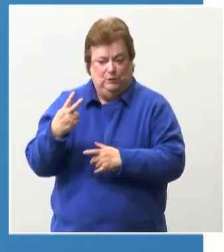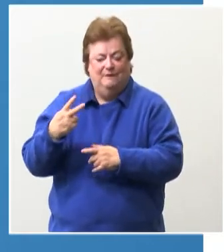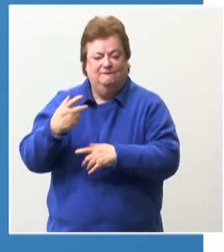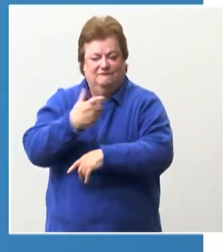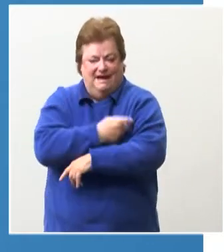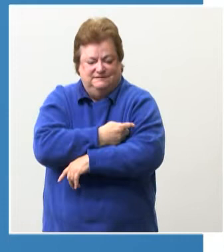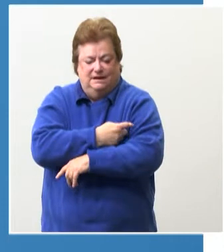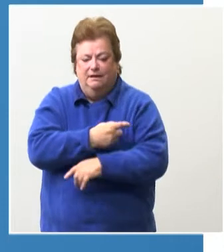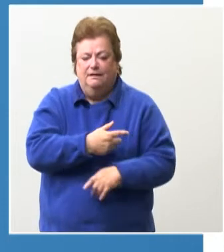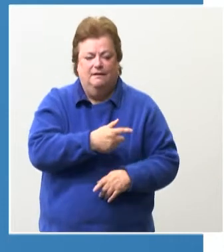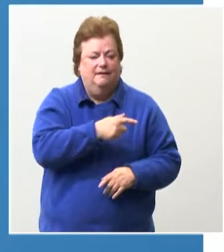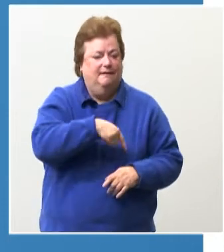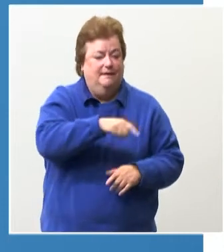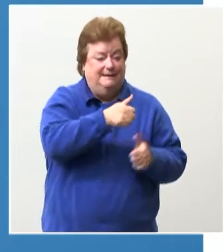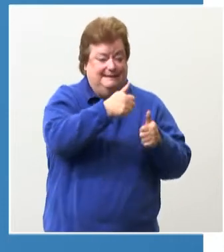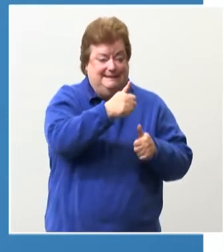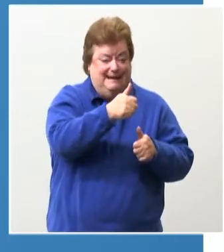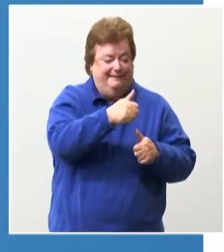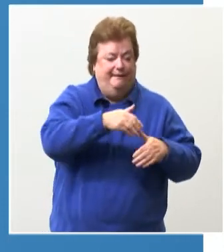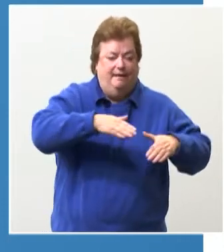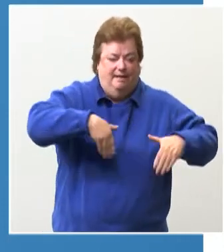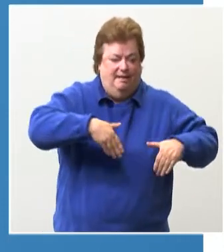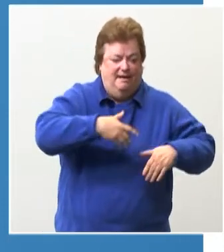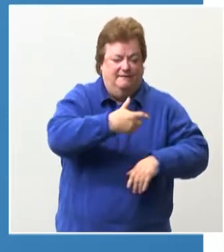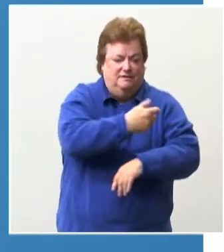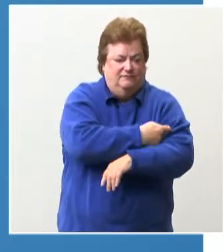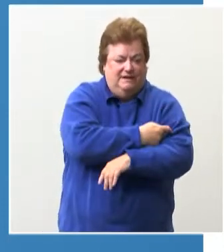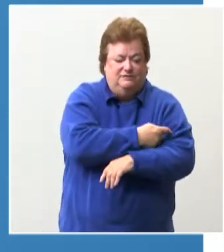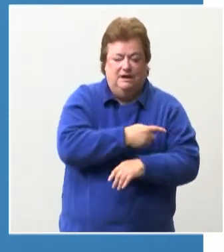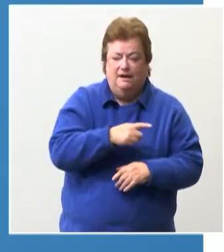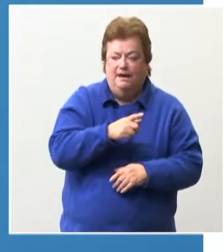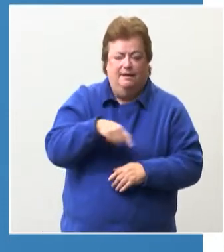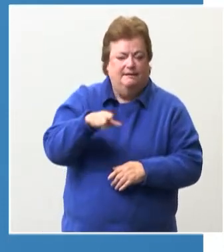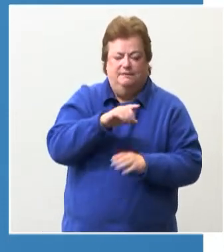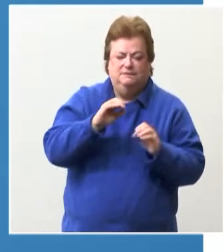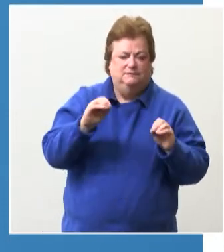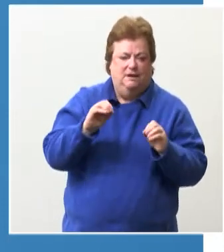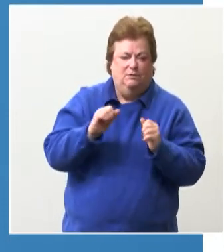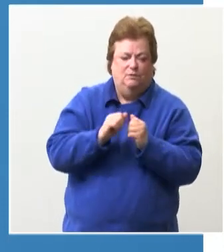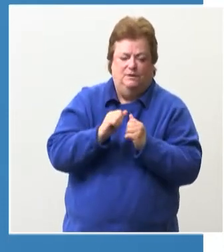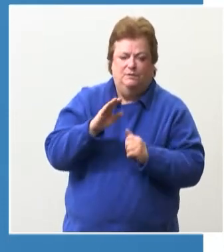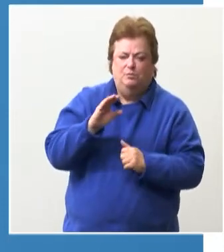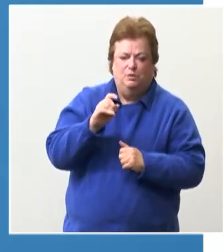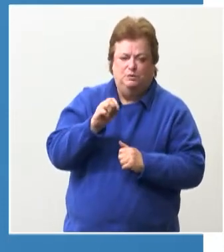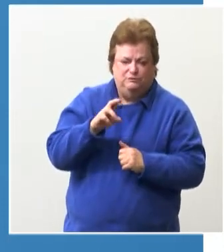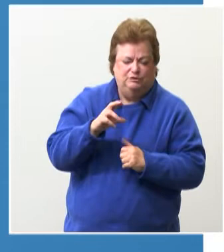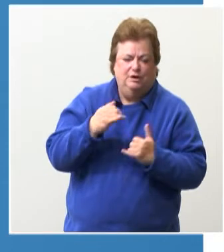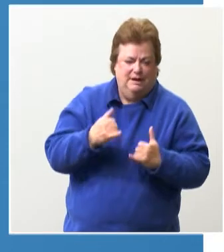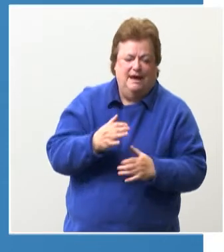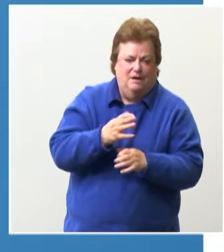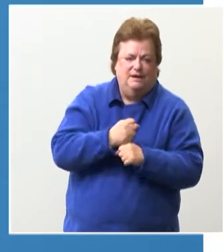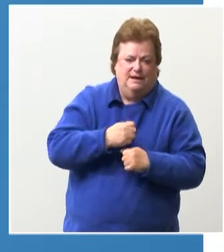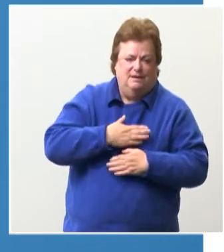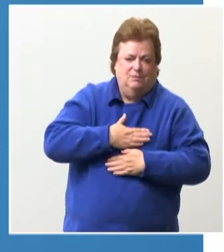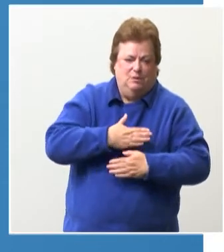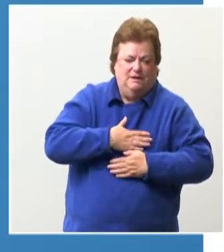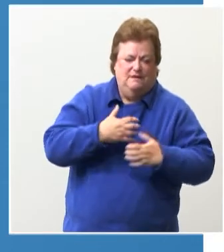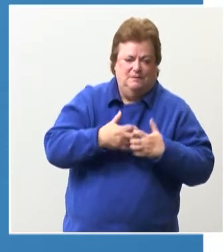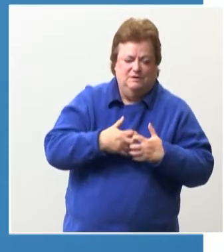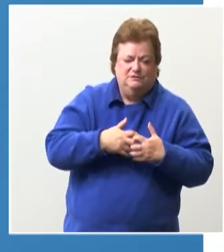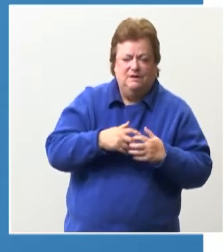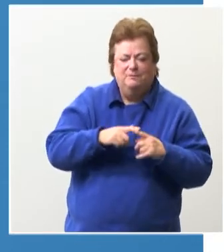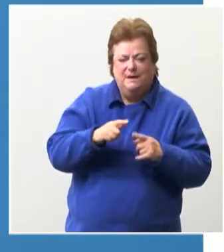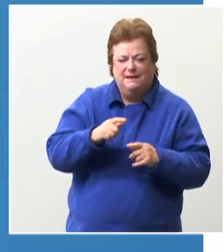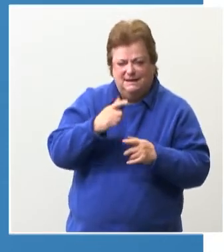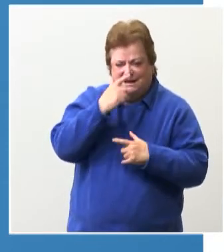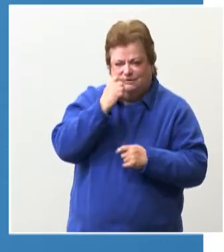You can see none of the ones with boosters are receiving mechanical ventilation at this time. But it's also interesting to